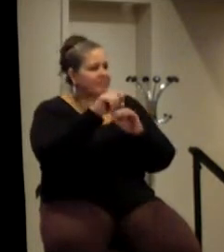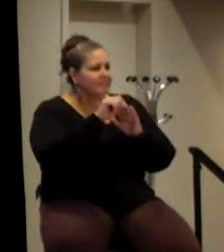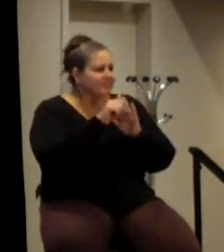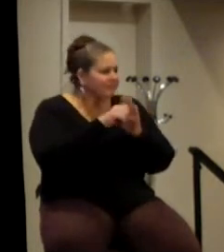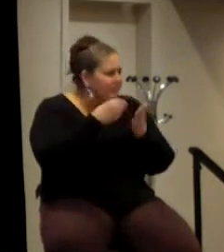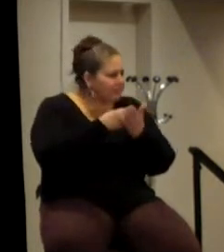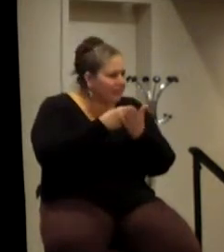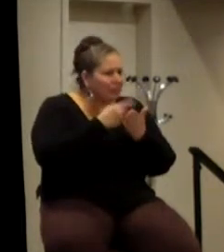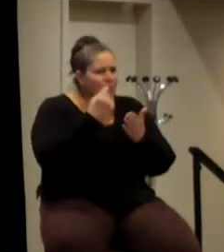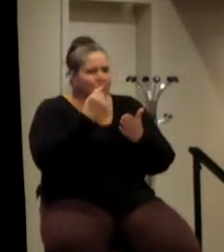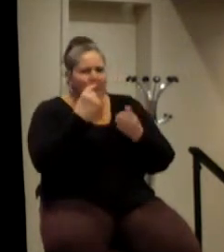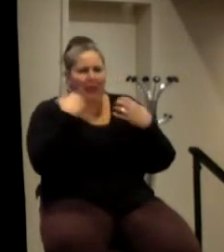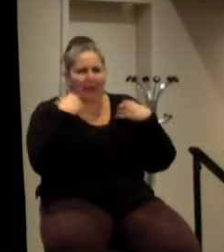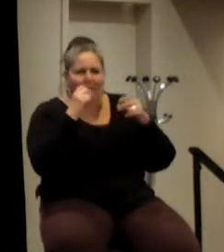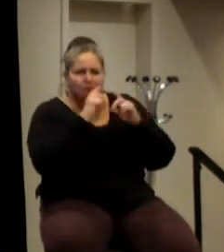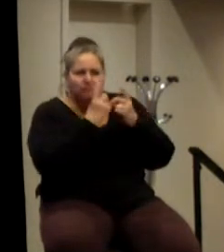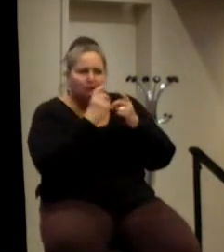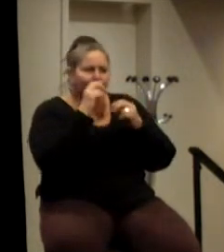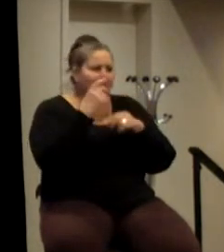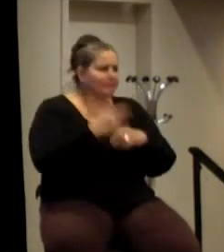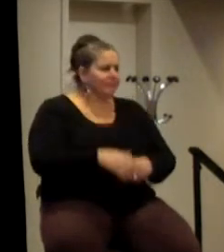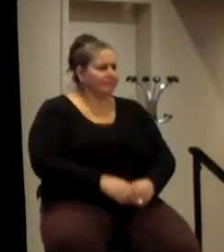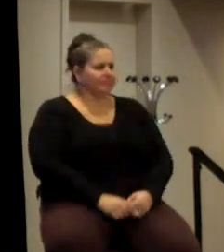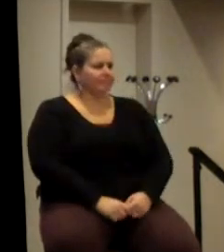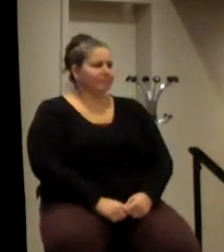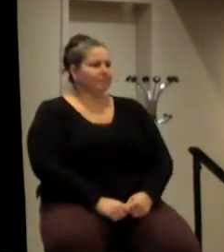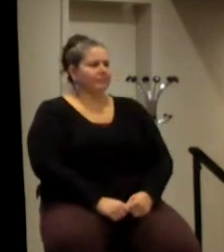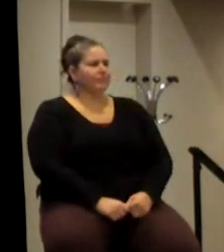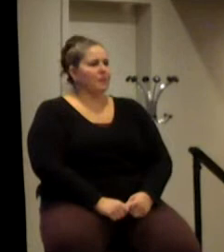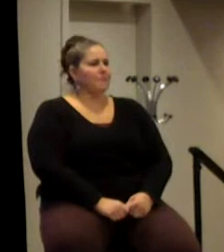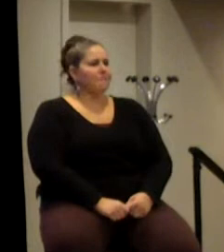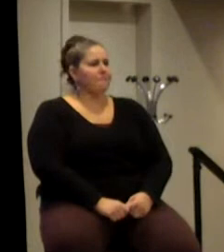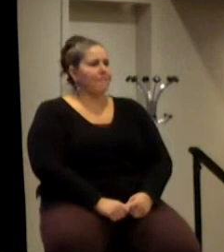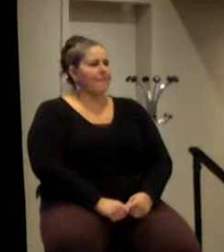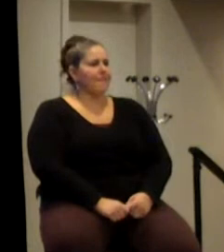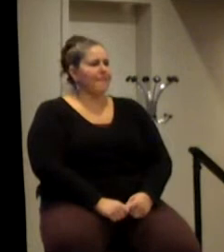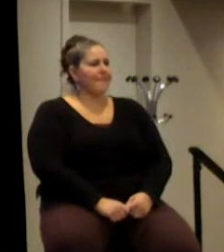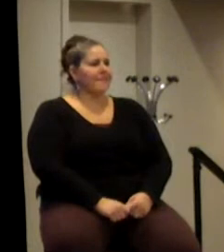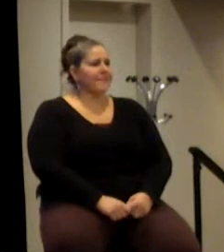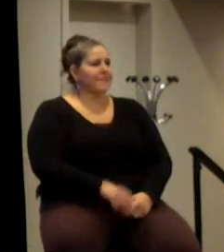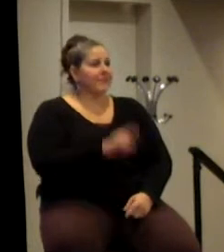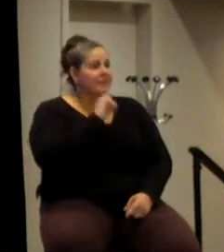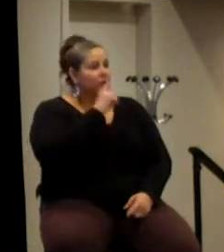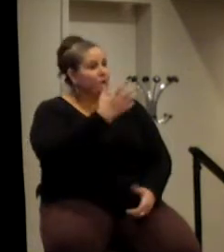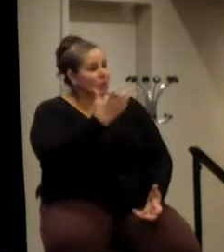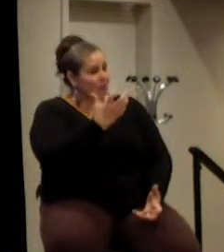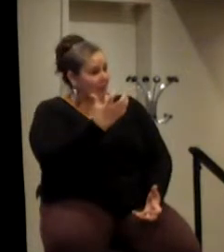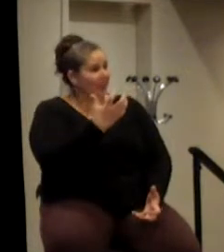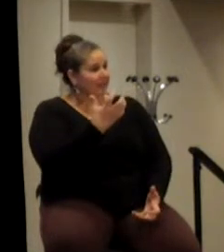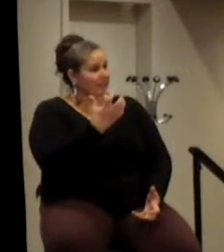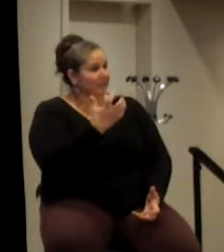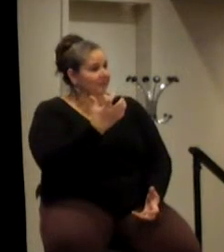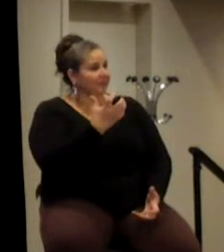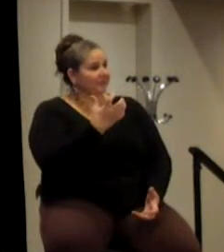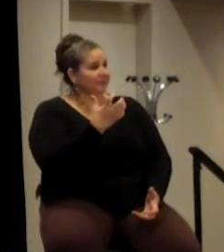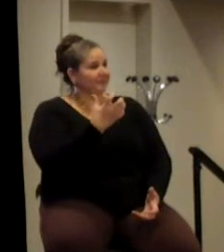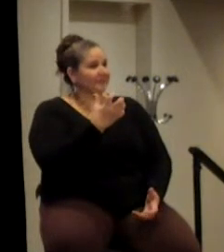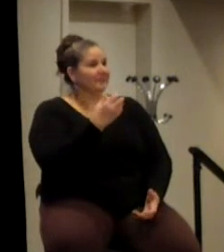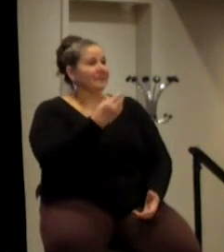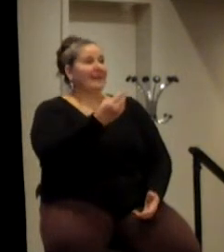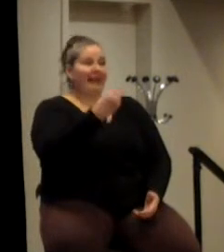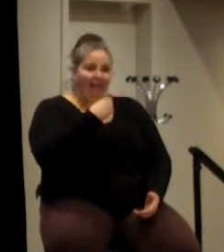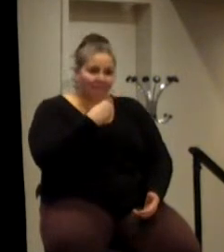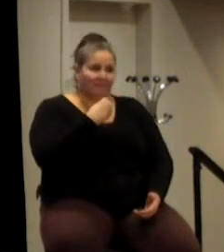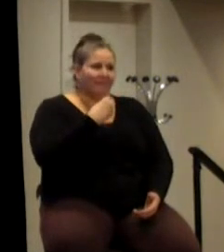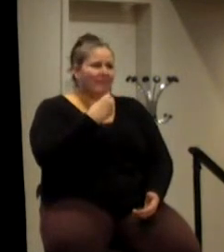Again, the reality is if you want it to come to us, you need to give it to us, or else it might not get to